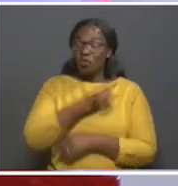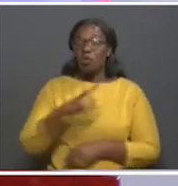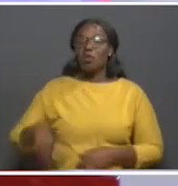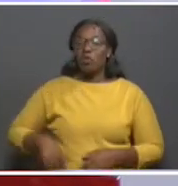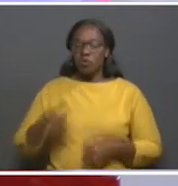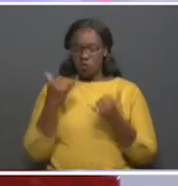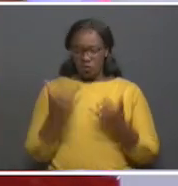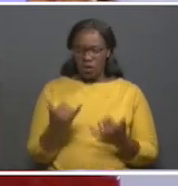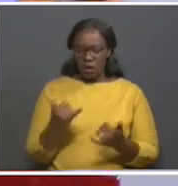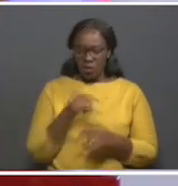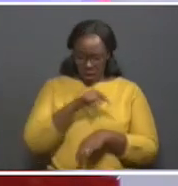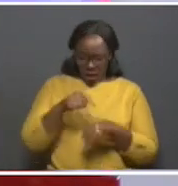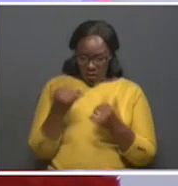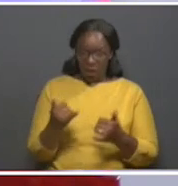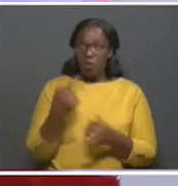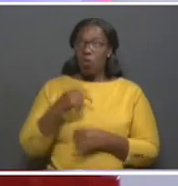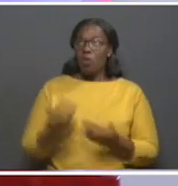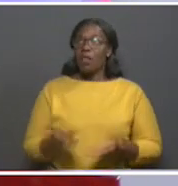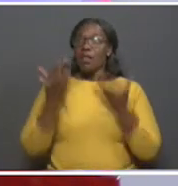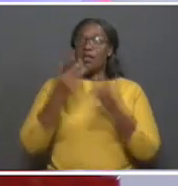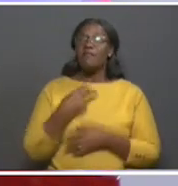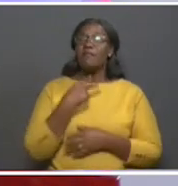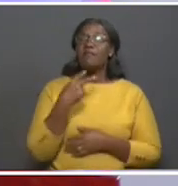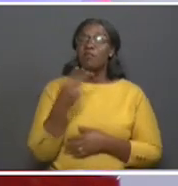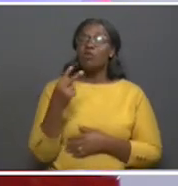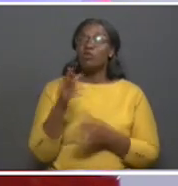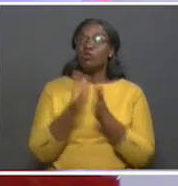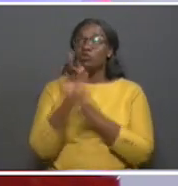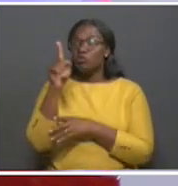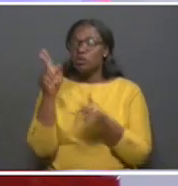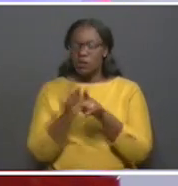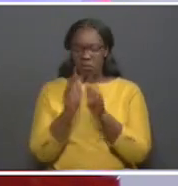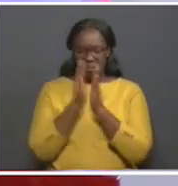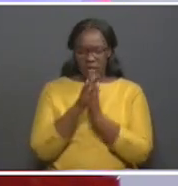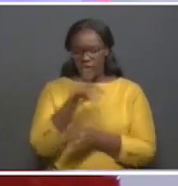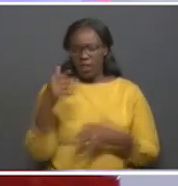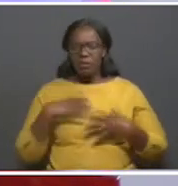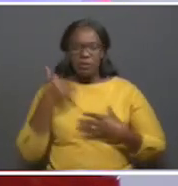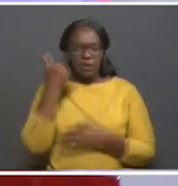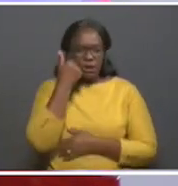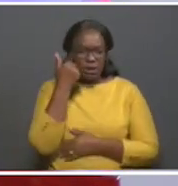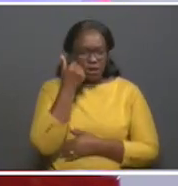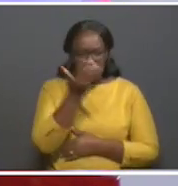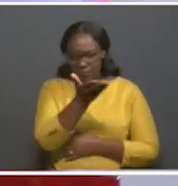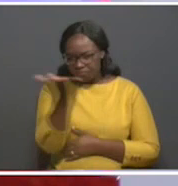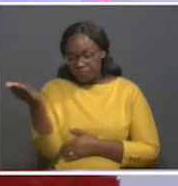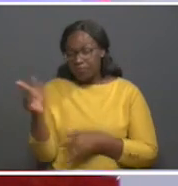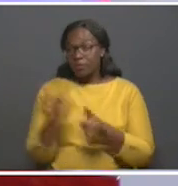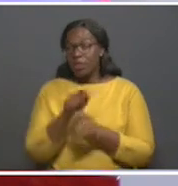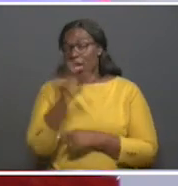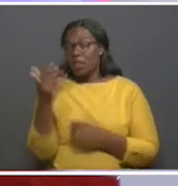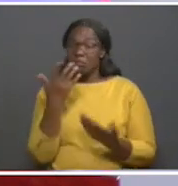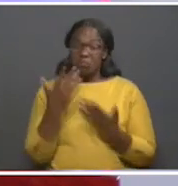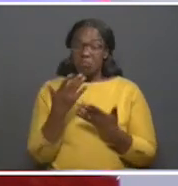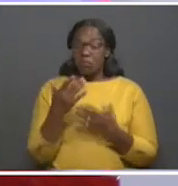So this hour, Lord, we lift up our voices and we pray for those who are unwell. We pray for those who may not even be